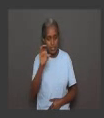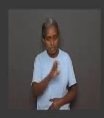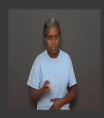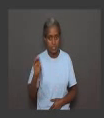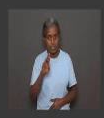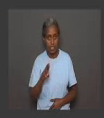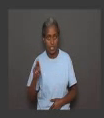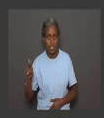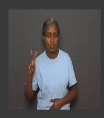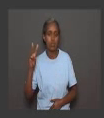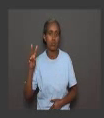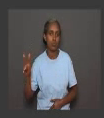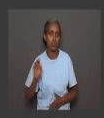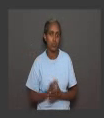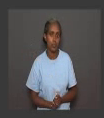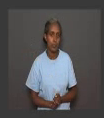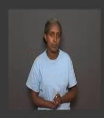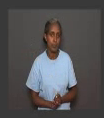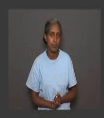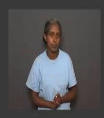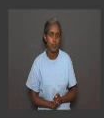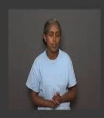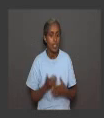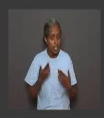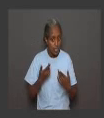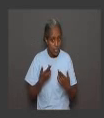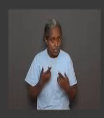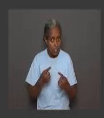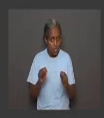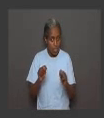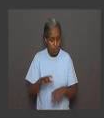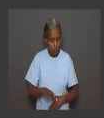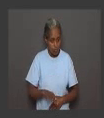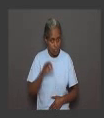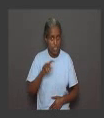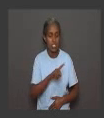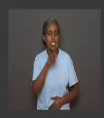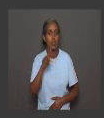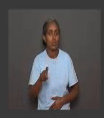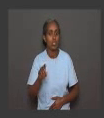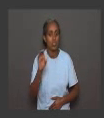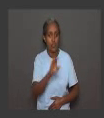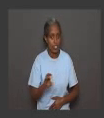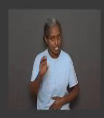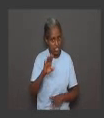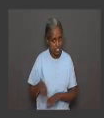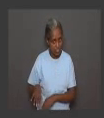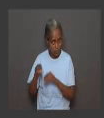radius of 2. Try to find the equation of this circle,